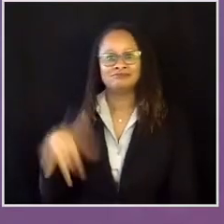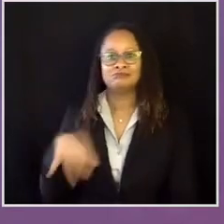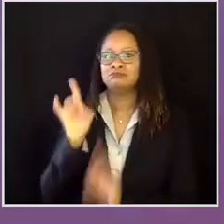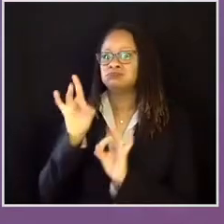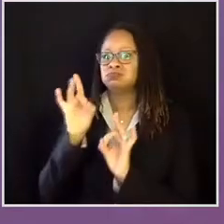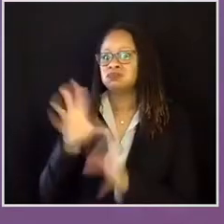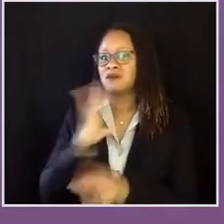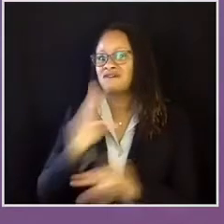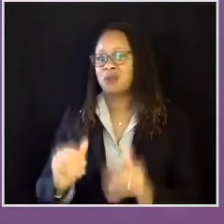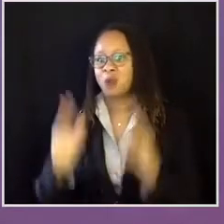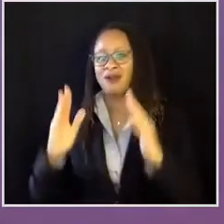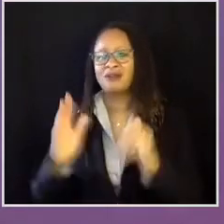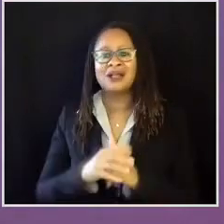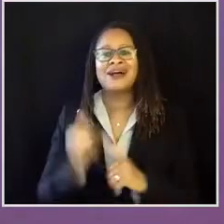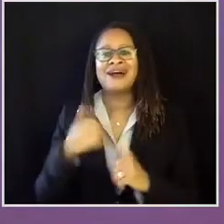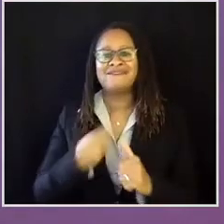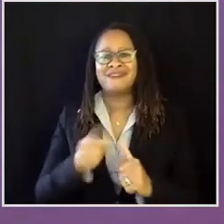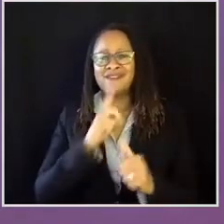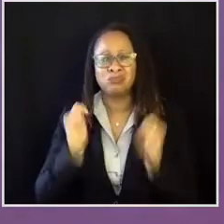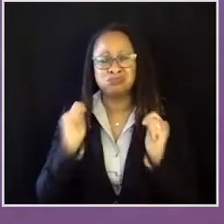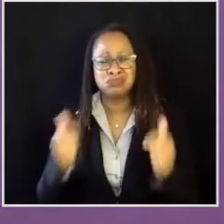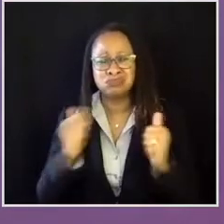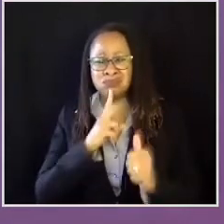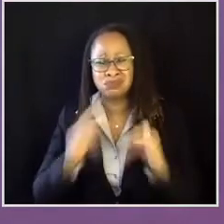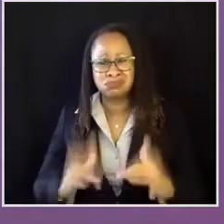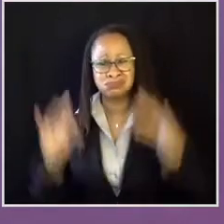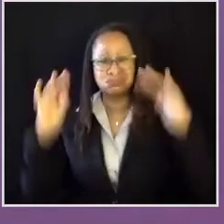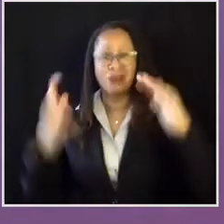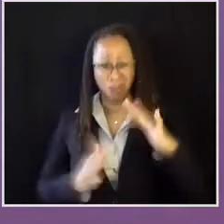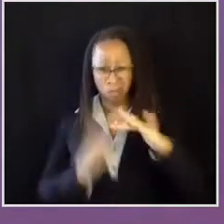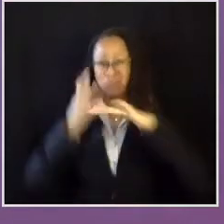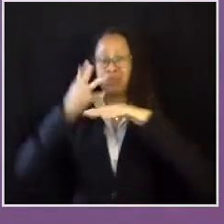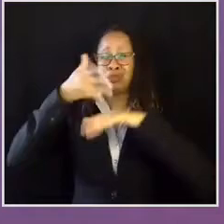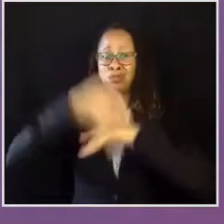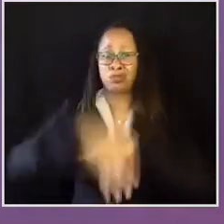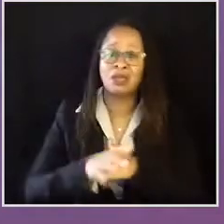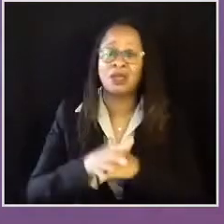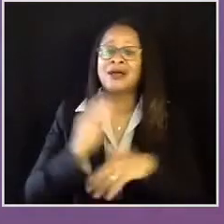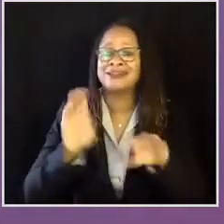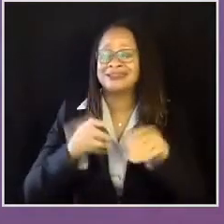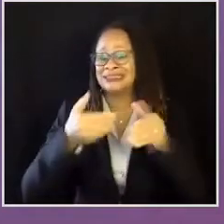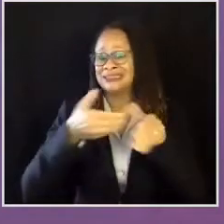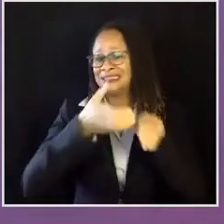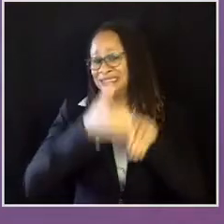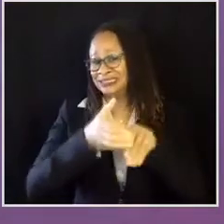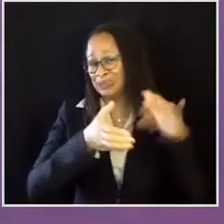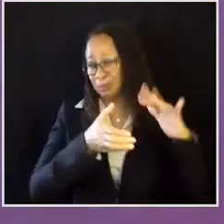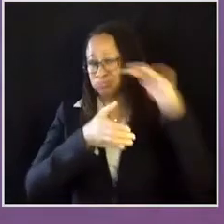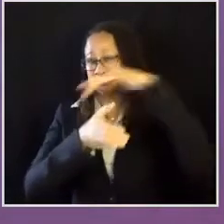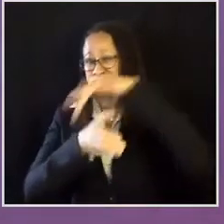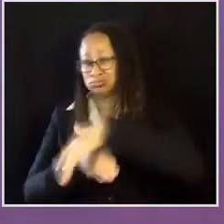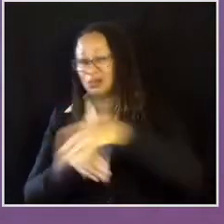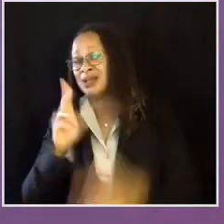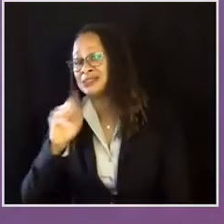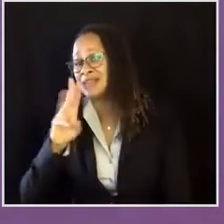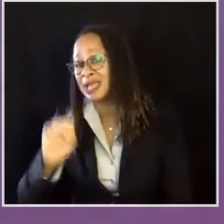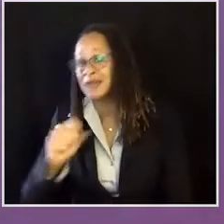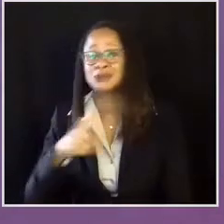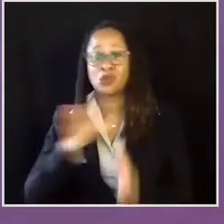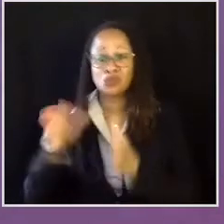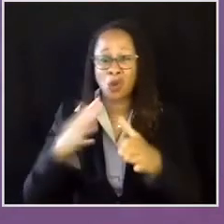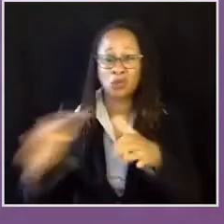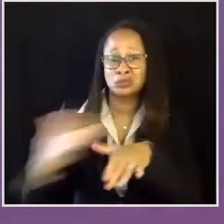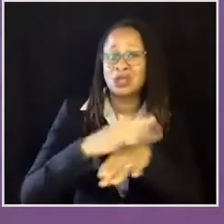flash flooding overrunning dams and roadways that it displaced 10,000